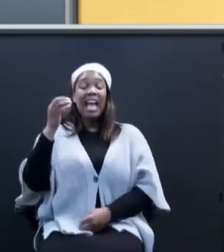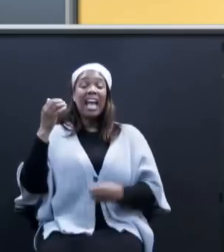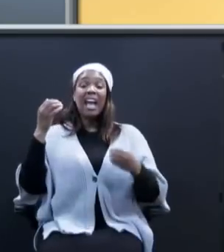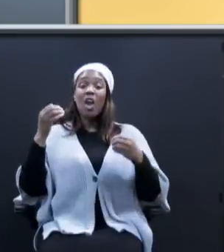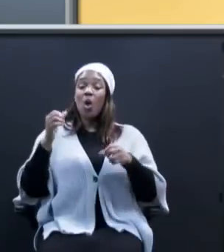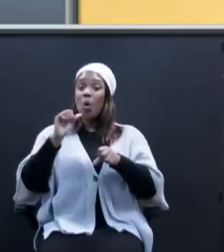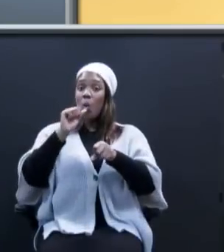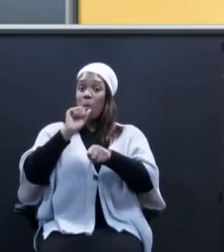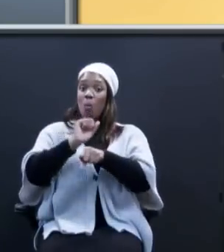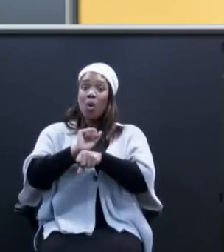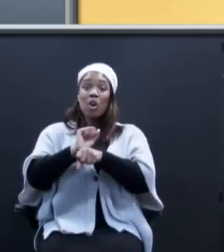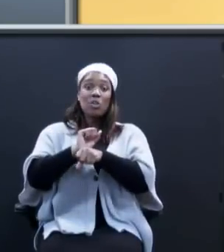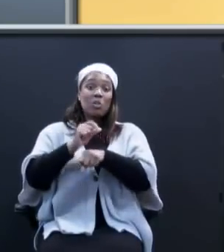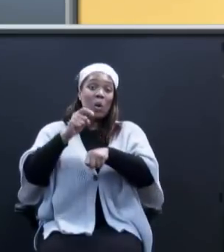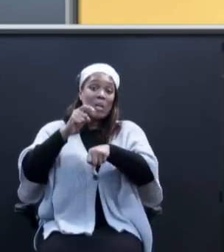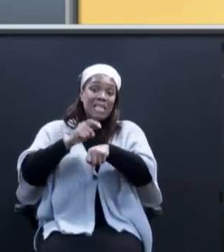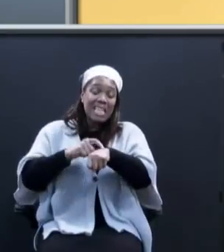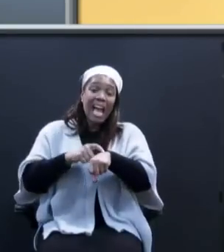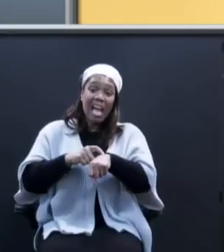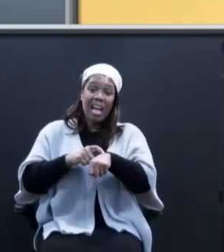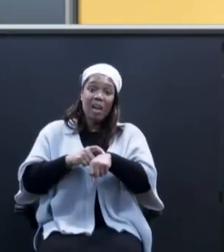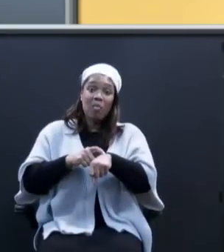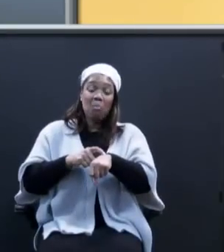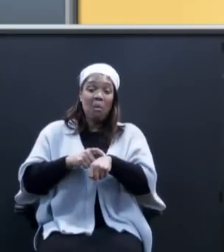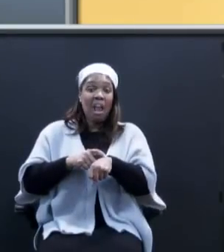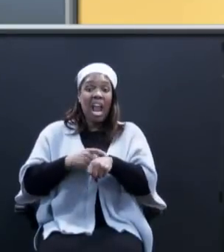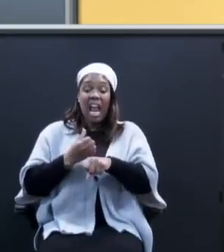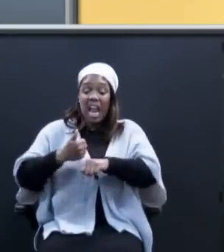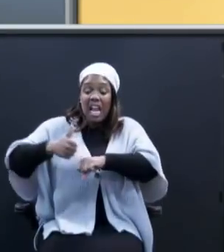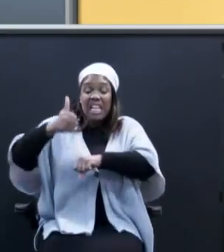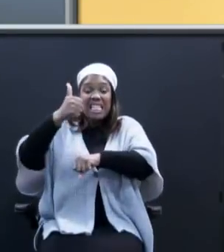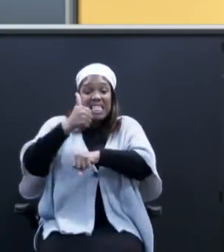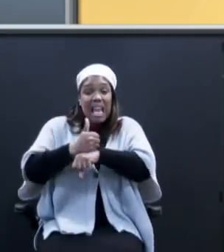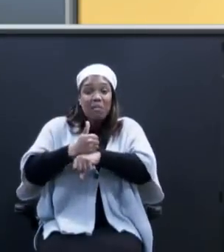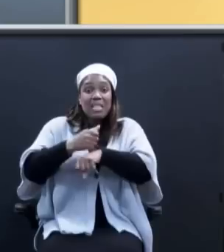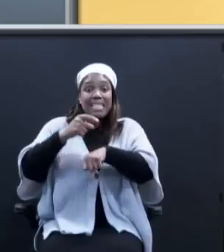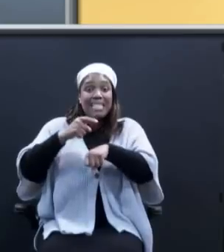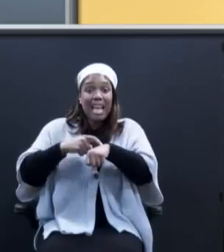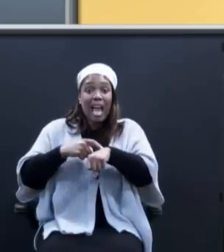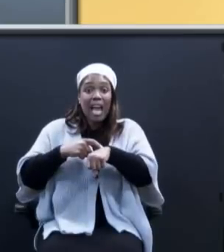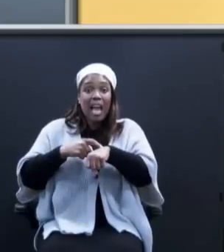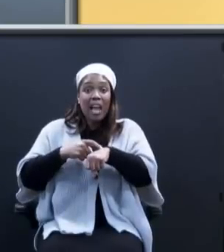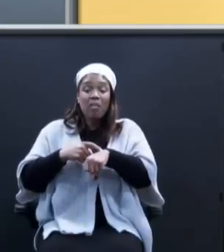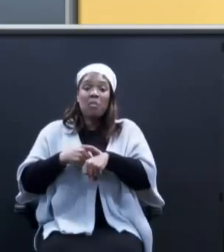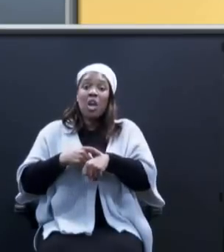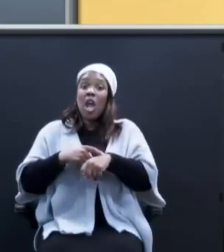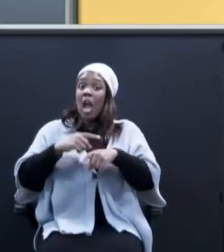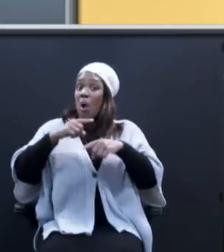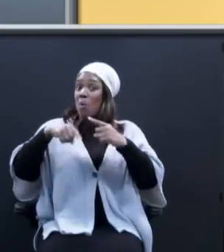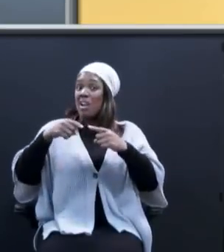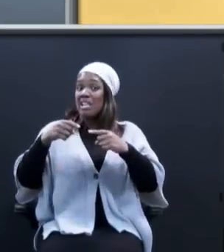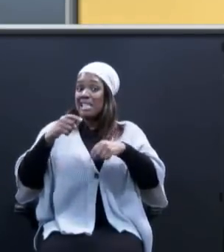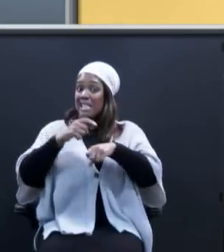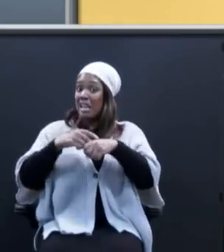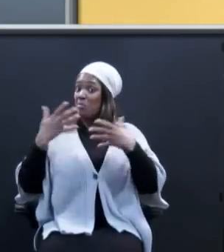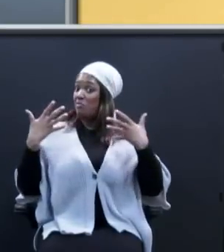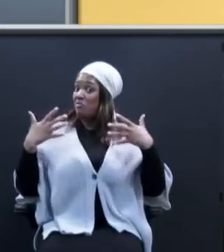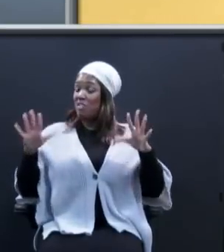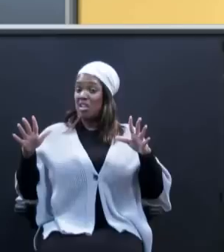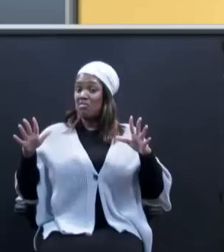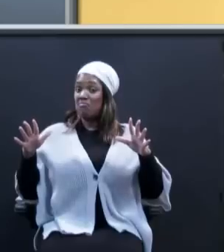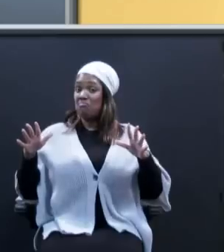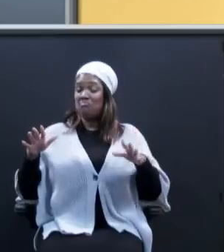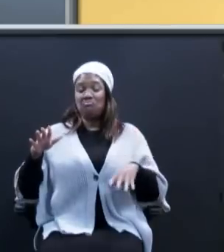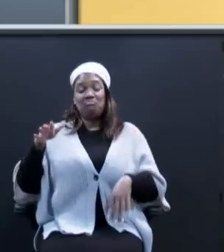time period that he has set us inside of, sisters and brothers. And when that time is over, man will cease